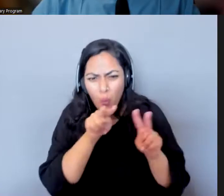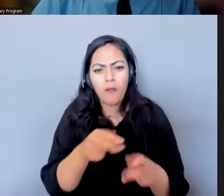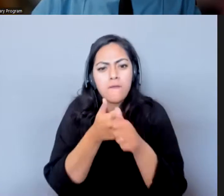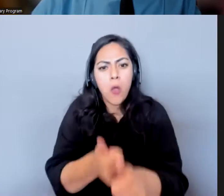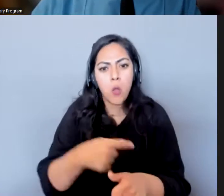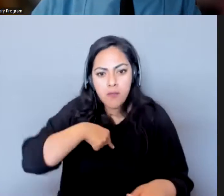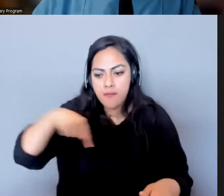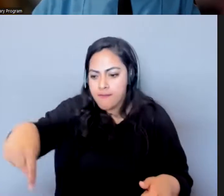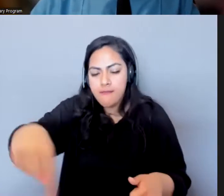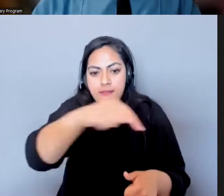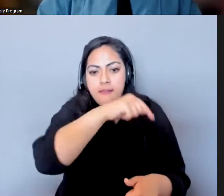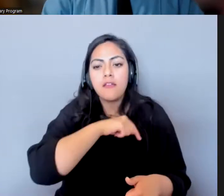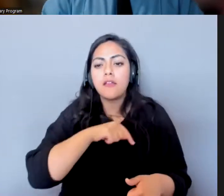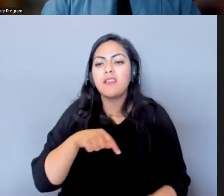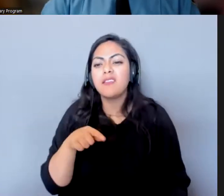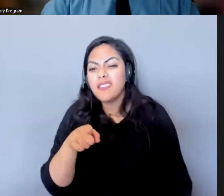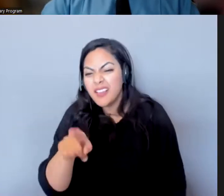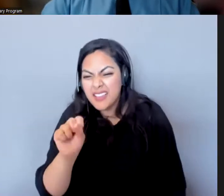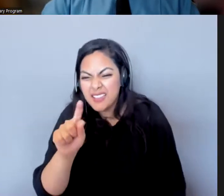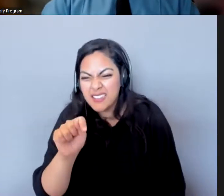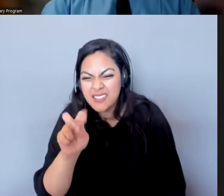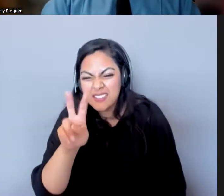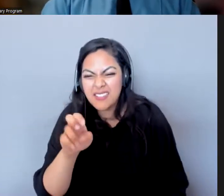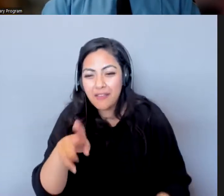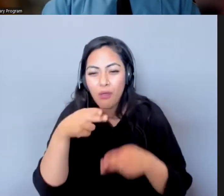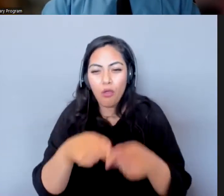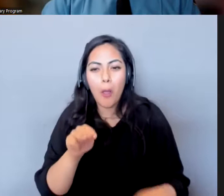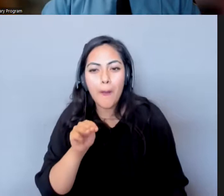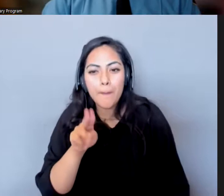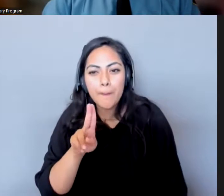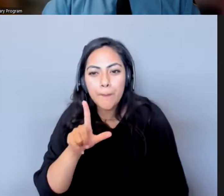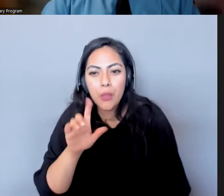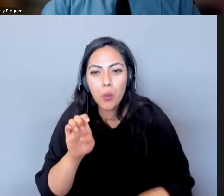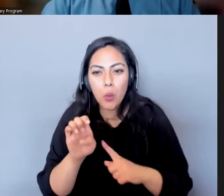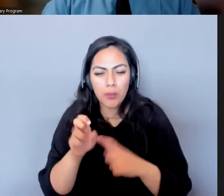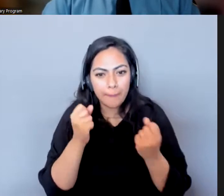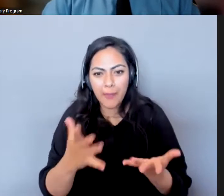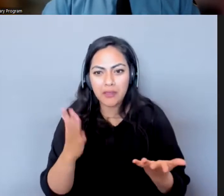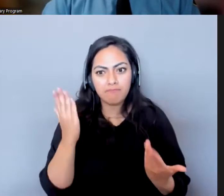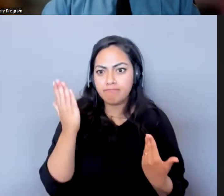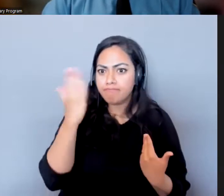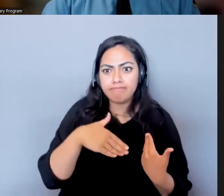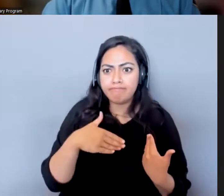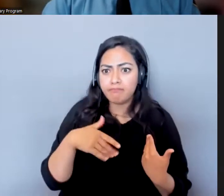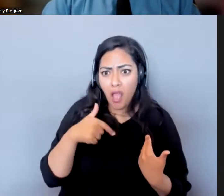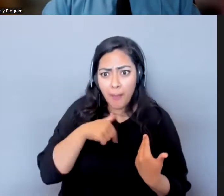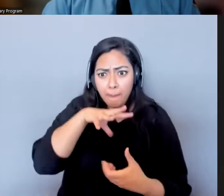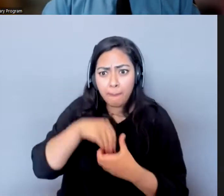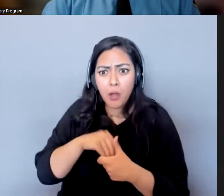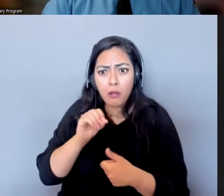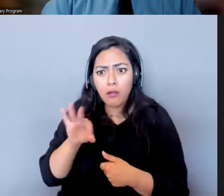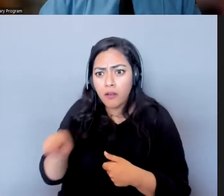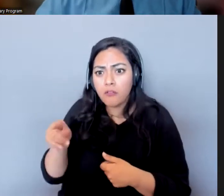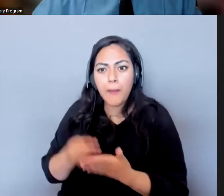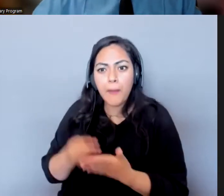mule, as you talked about, Steve, about being a mule. Many people don't Yeah. recognize that they're even in the midst of doing that.